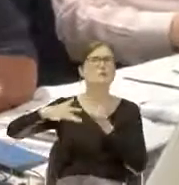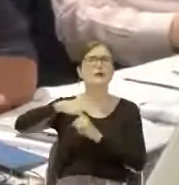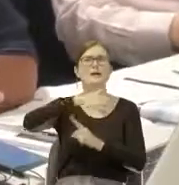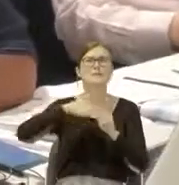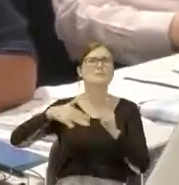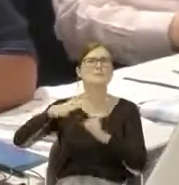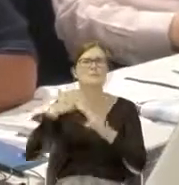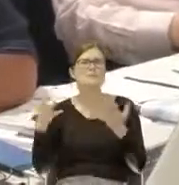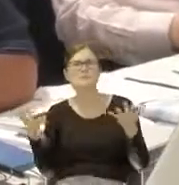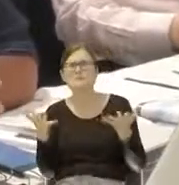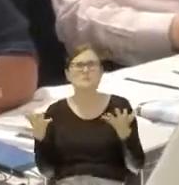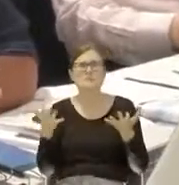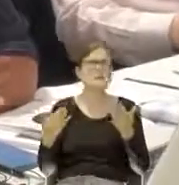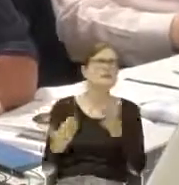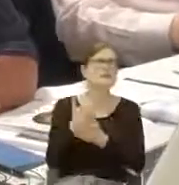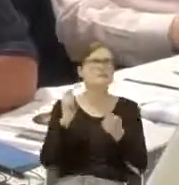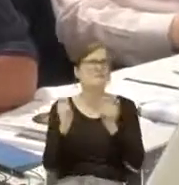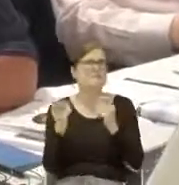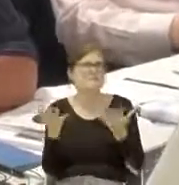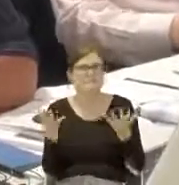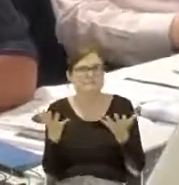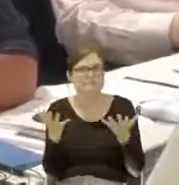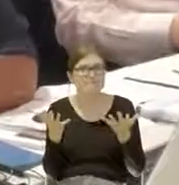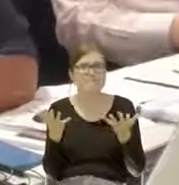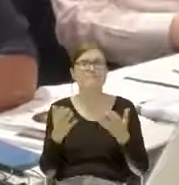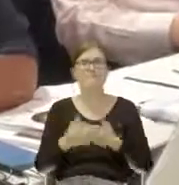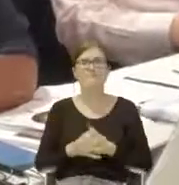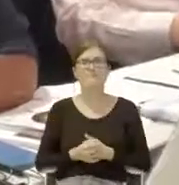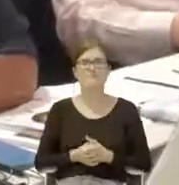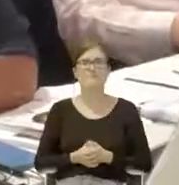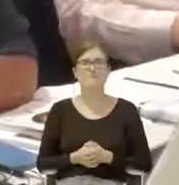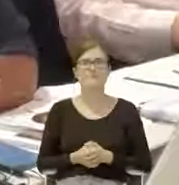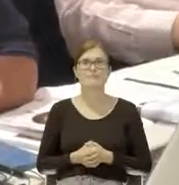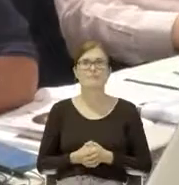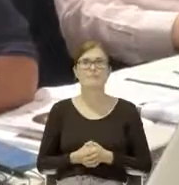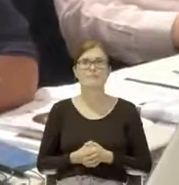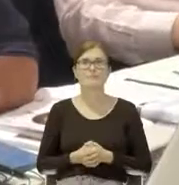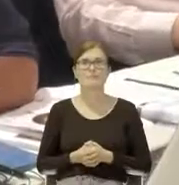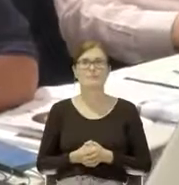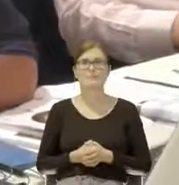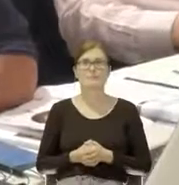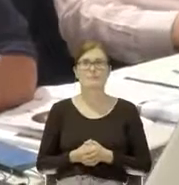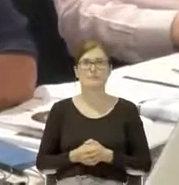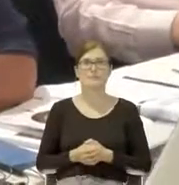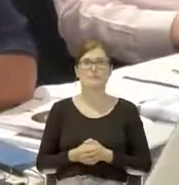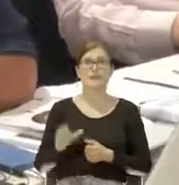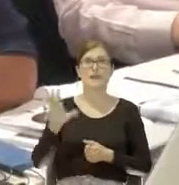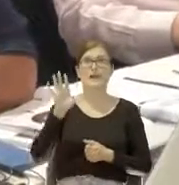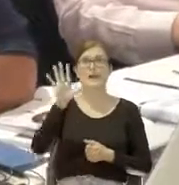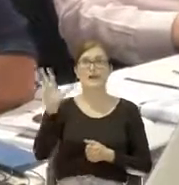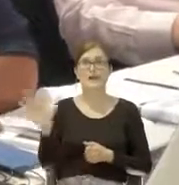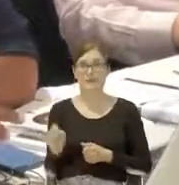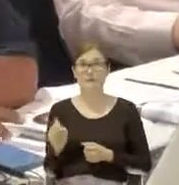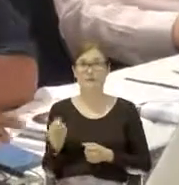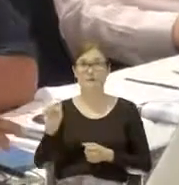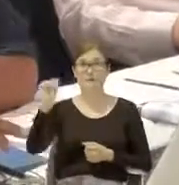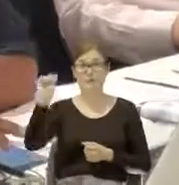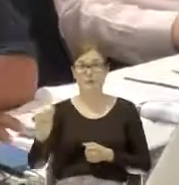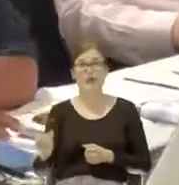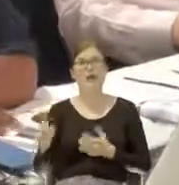progress report on the new urban agenda. The details shall be presented when the opportunity comes.